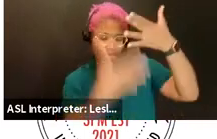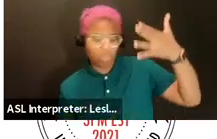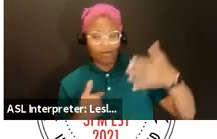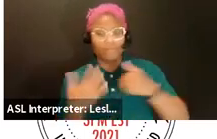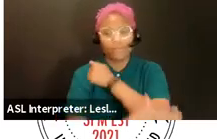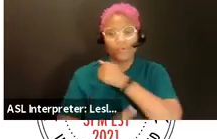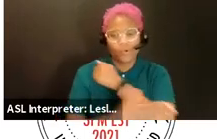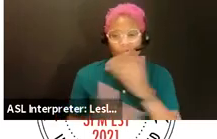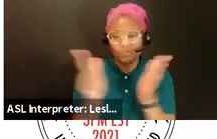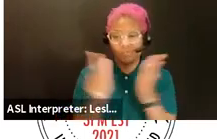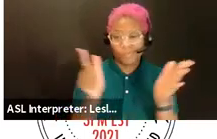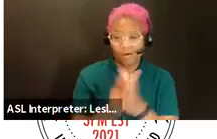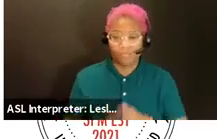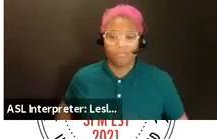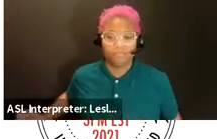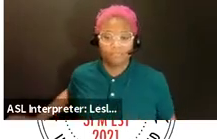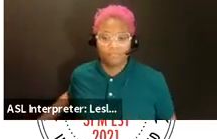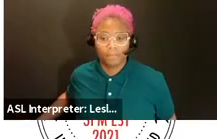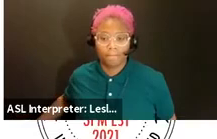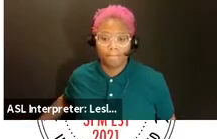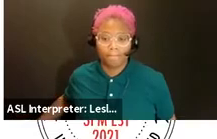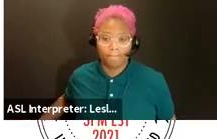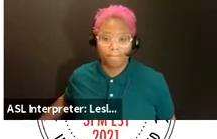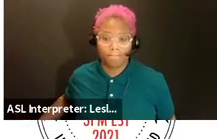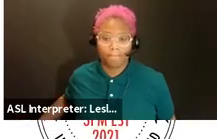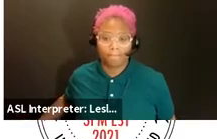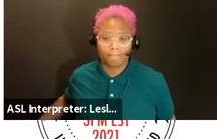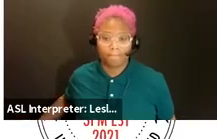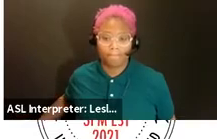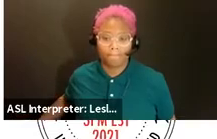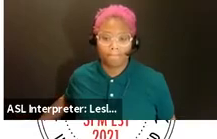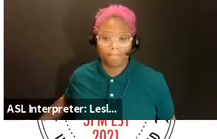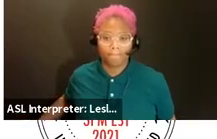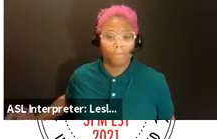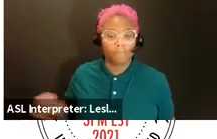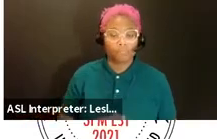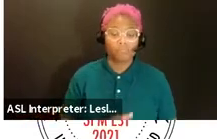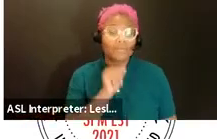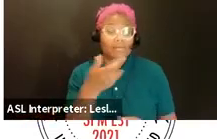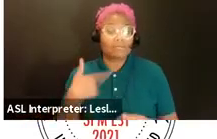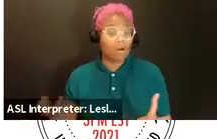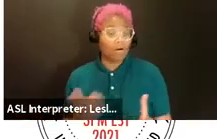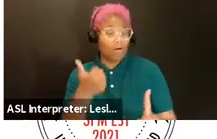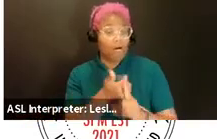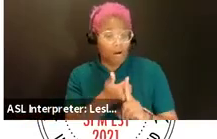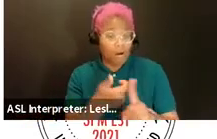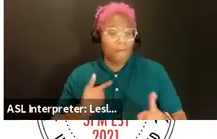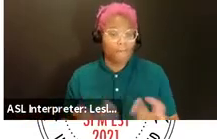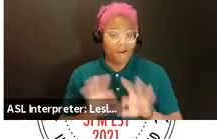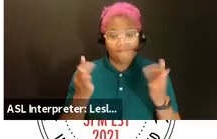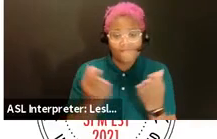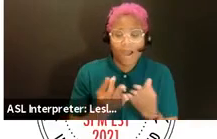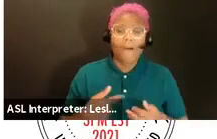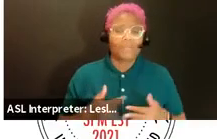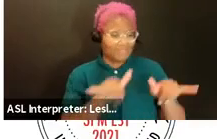also important to notice that if you do not, that it impacts people who do not have a close family member, like a spouse or a child who is in the